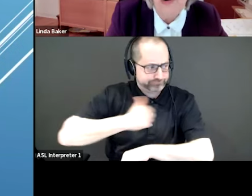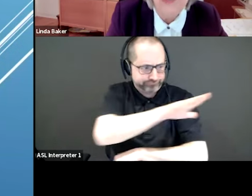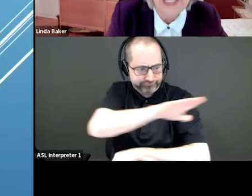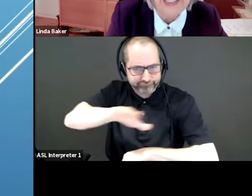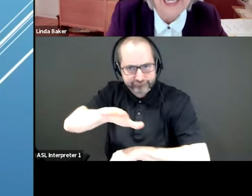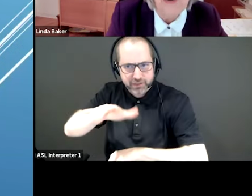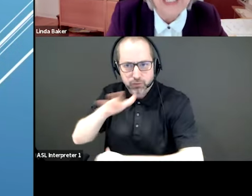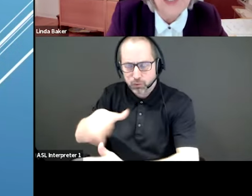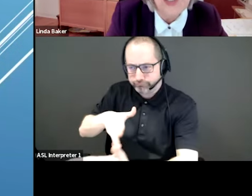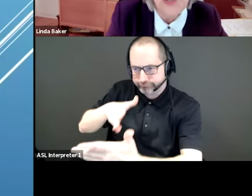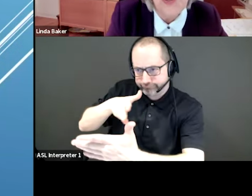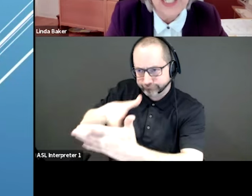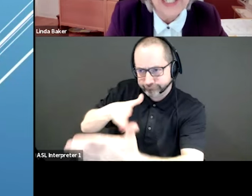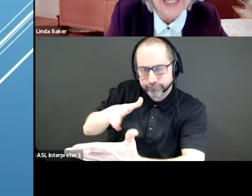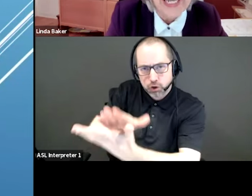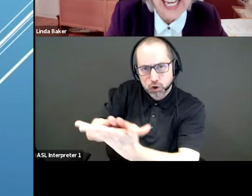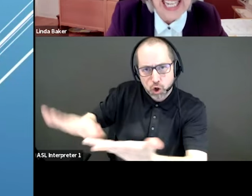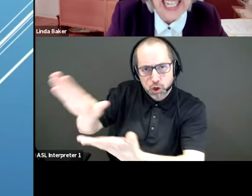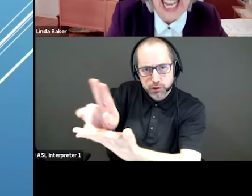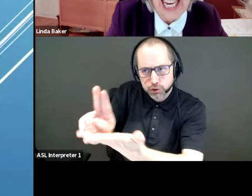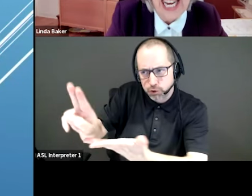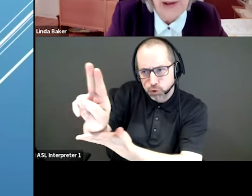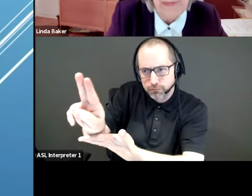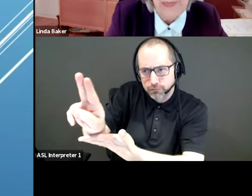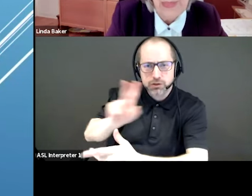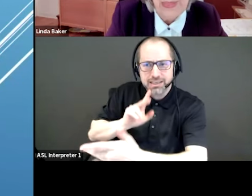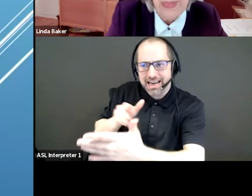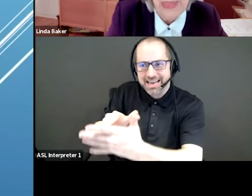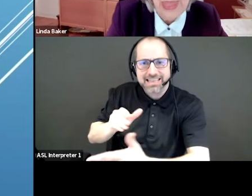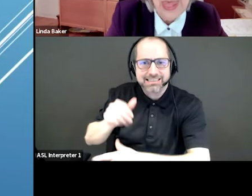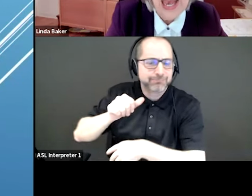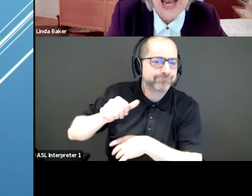at post-secondary institutions in Canada.